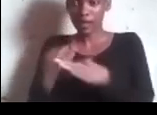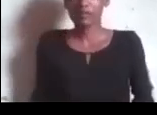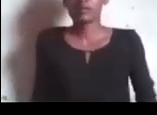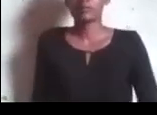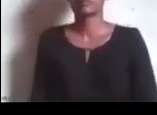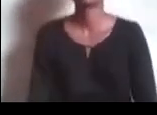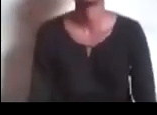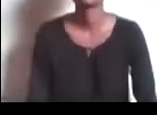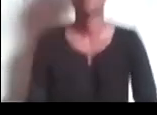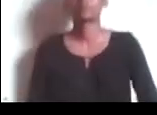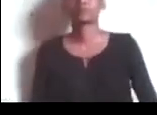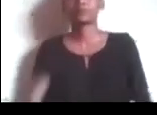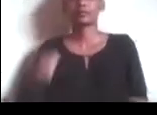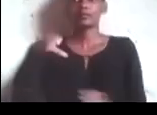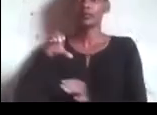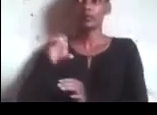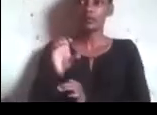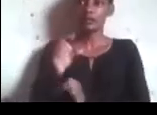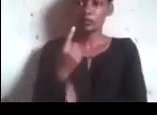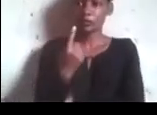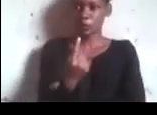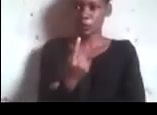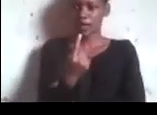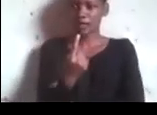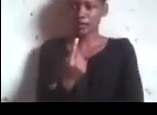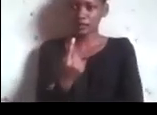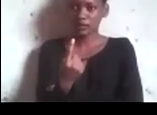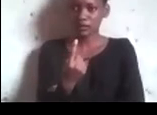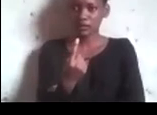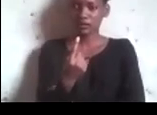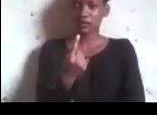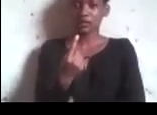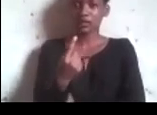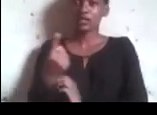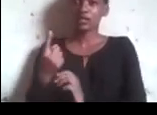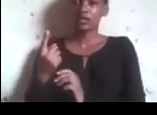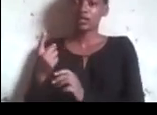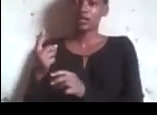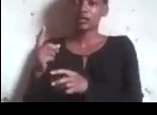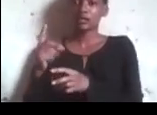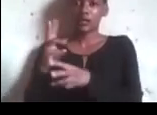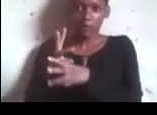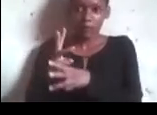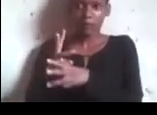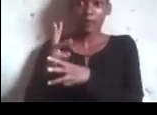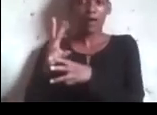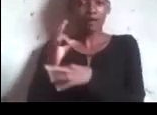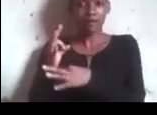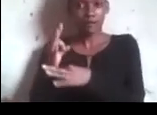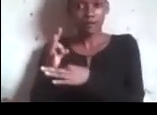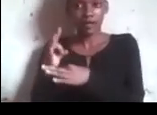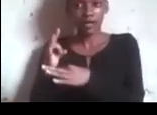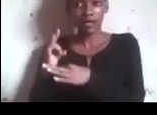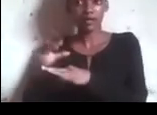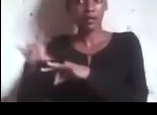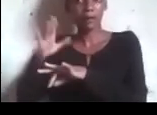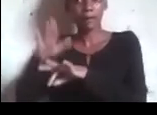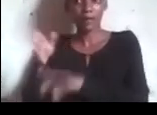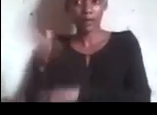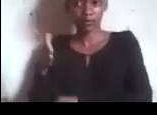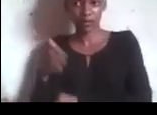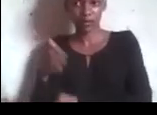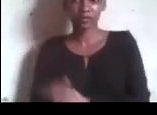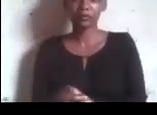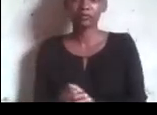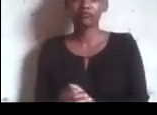with parental rights and responsibilities of unmarried fathers. So there are mothers and fathers